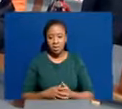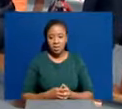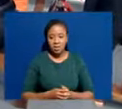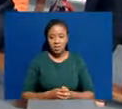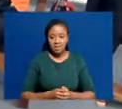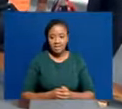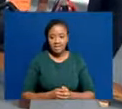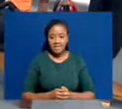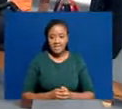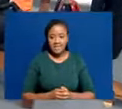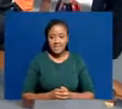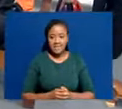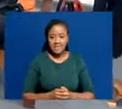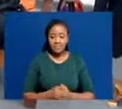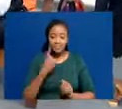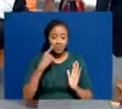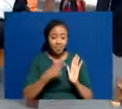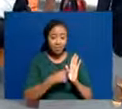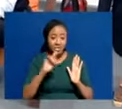first promise is what?